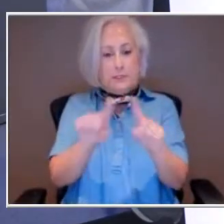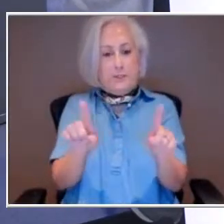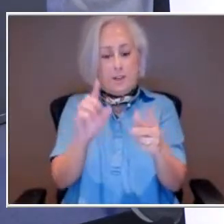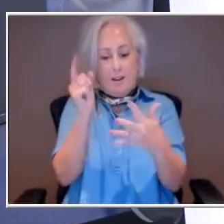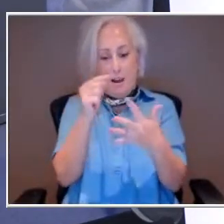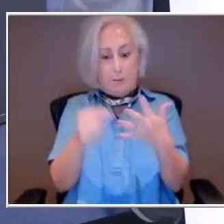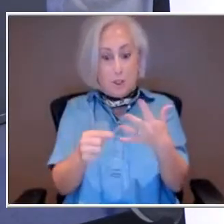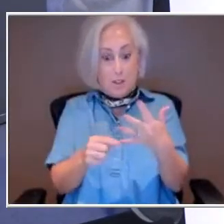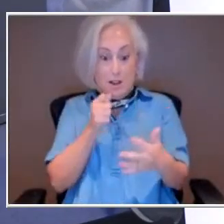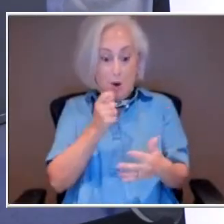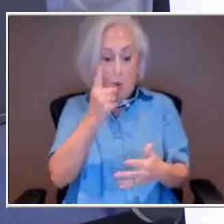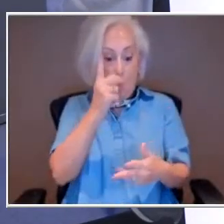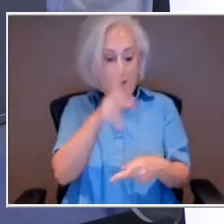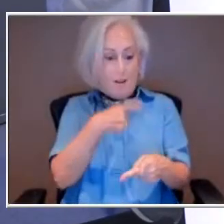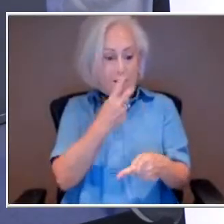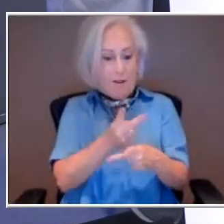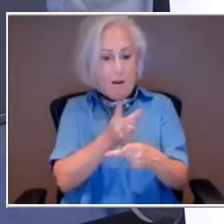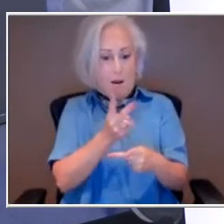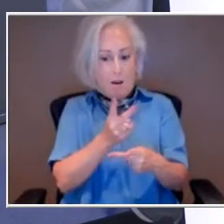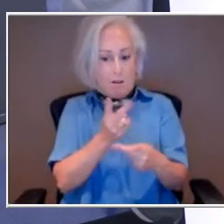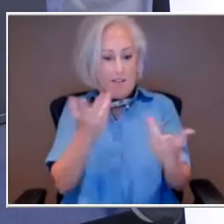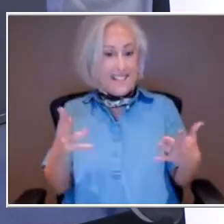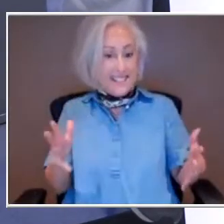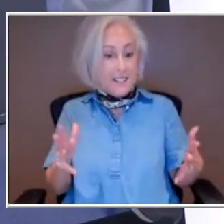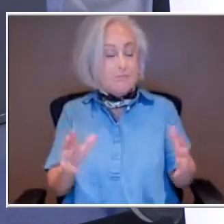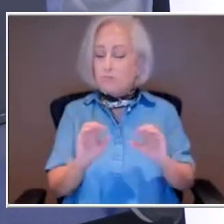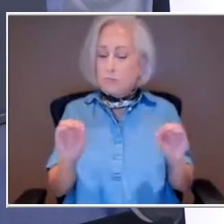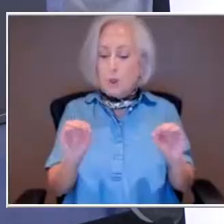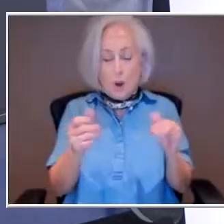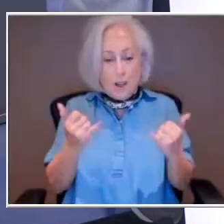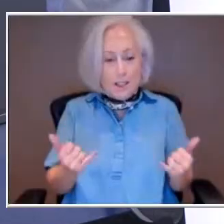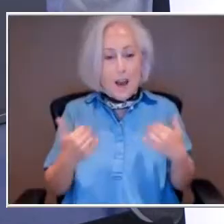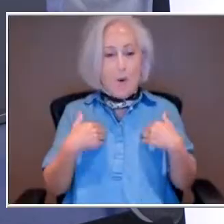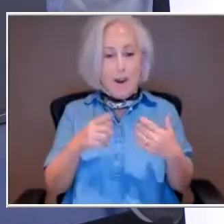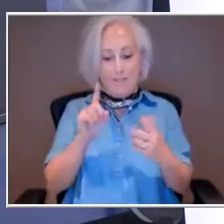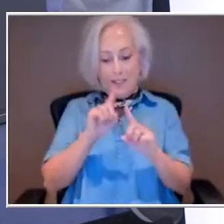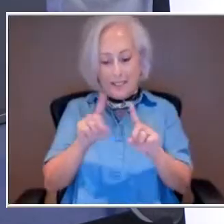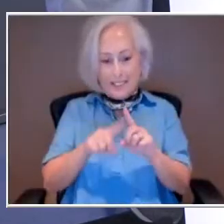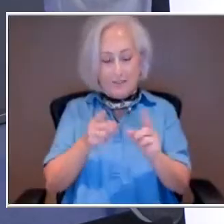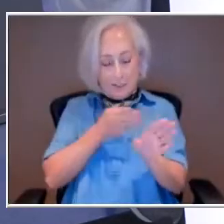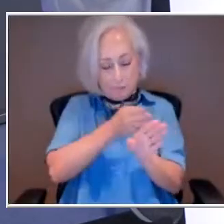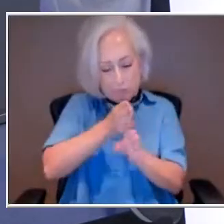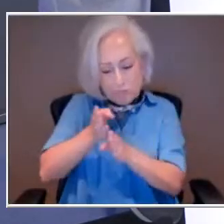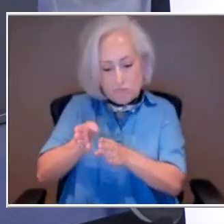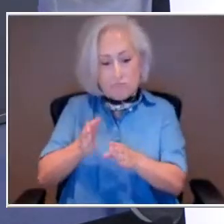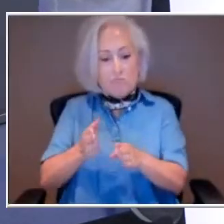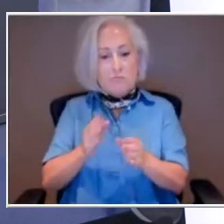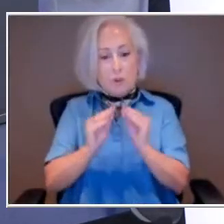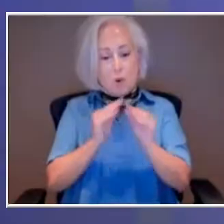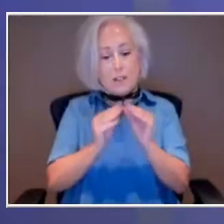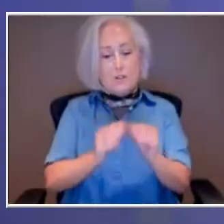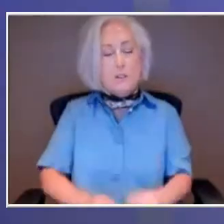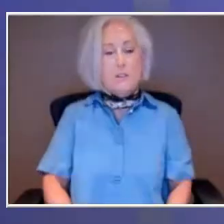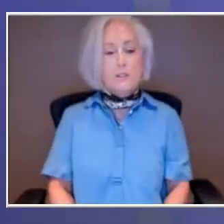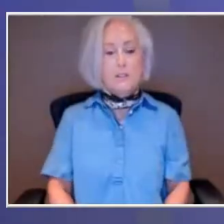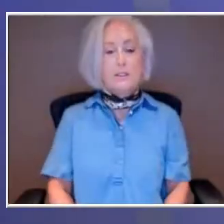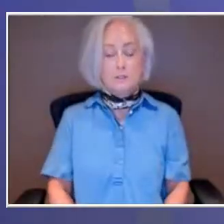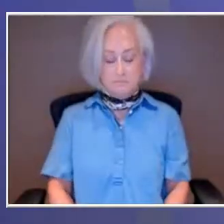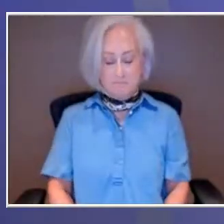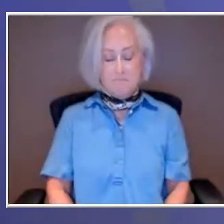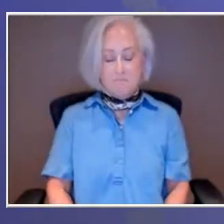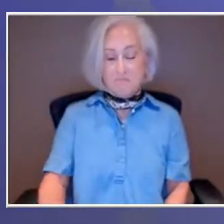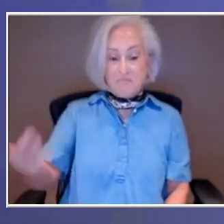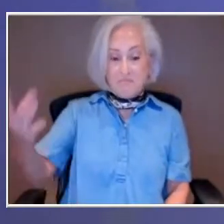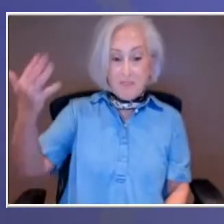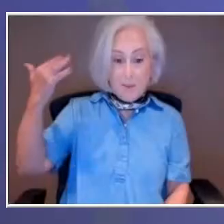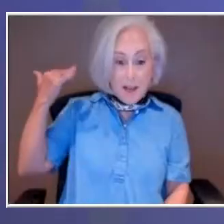fits all, one option, pick A or B. We have different routes we can take. Yeah, certainly. I mean, there was a time where there